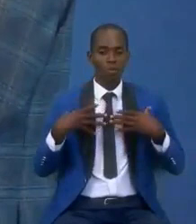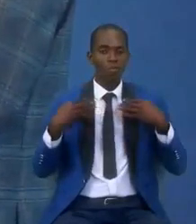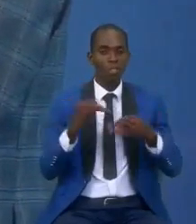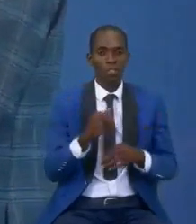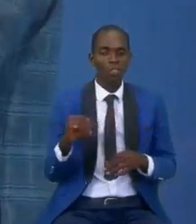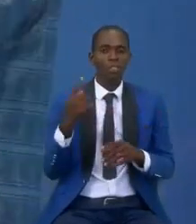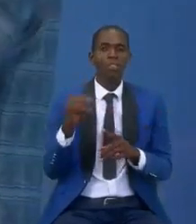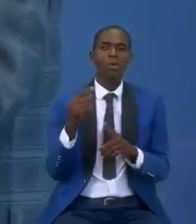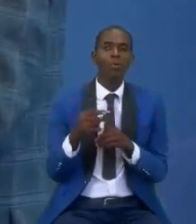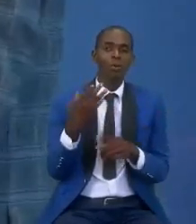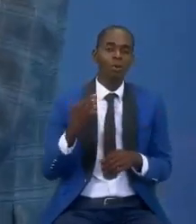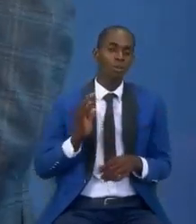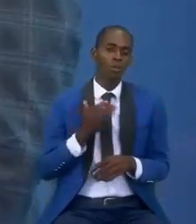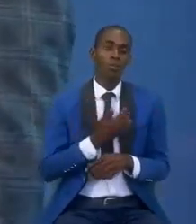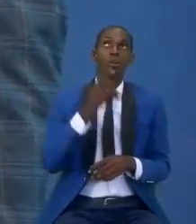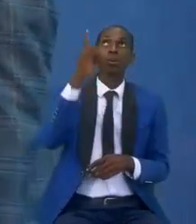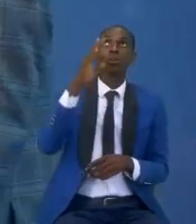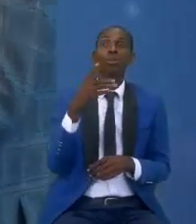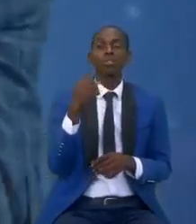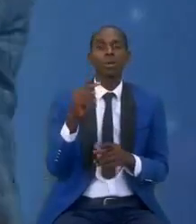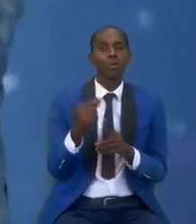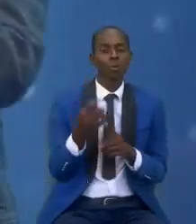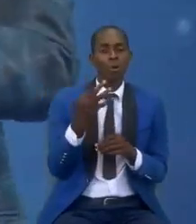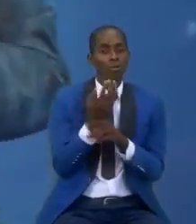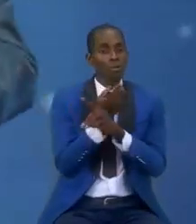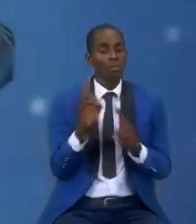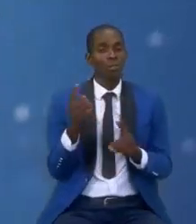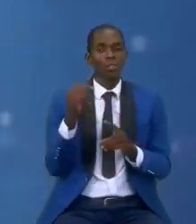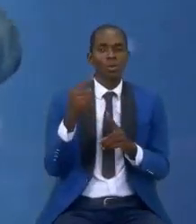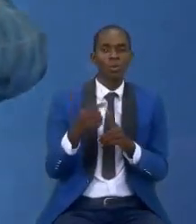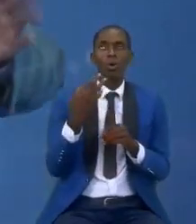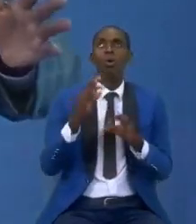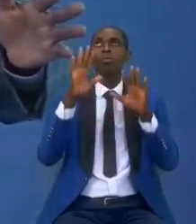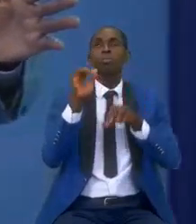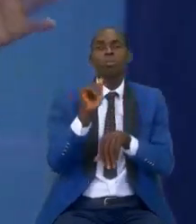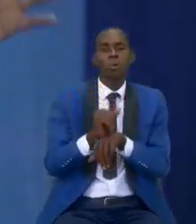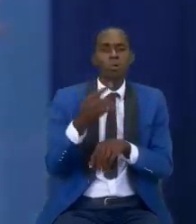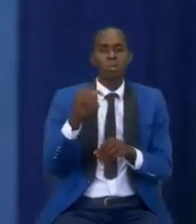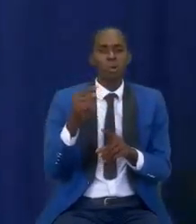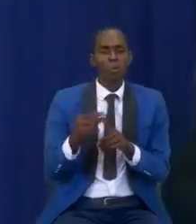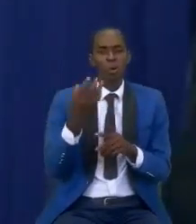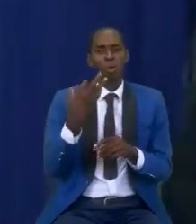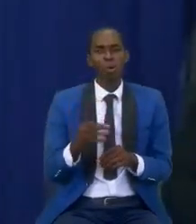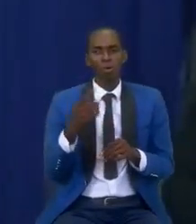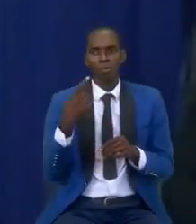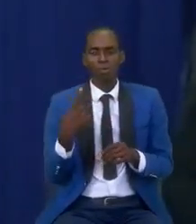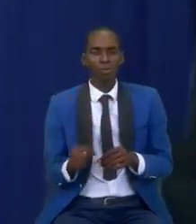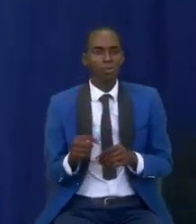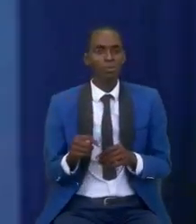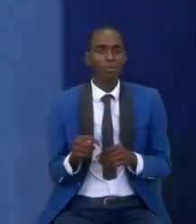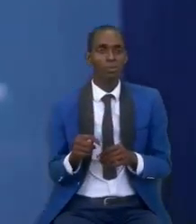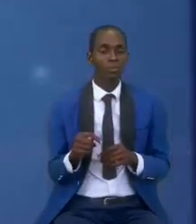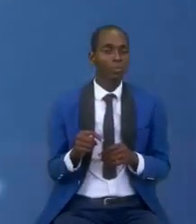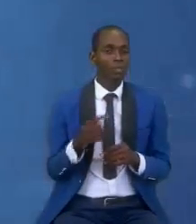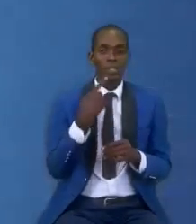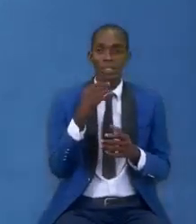of miracle, and the word of the promise of doing wonders, it says that shall stand forever.